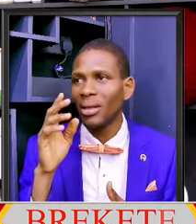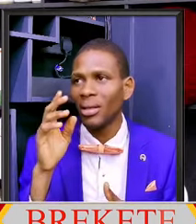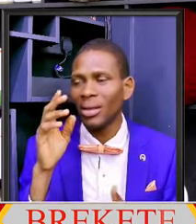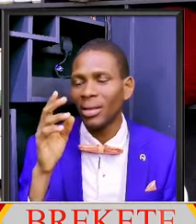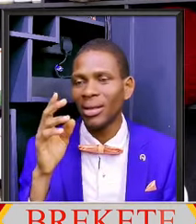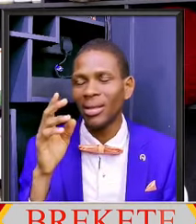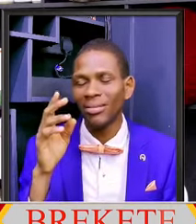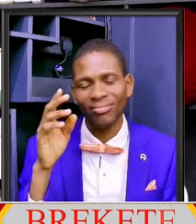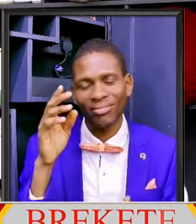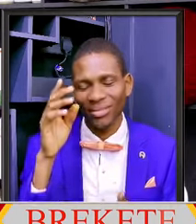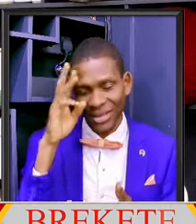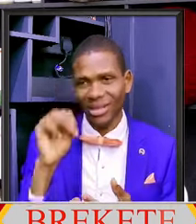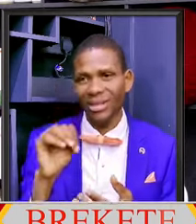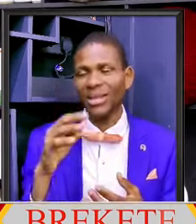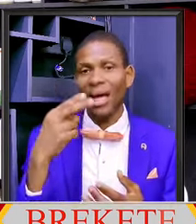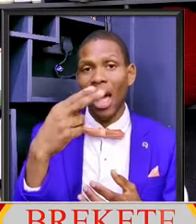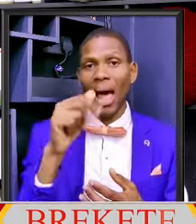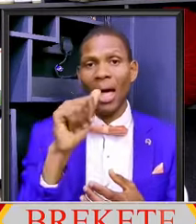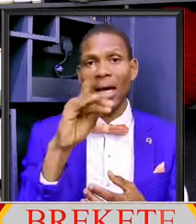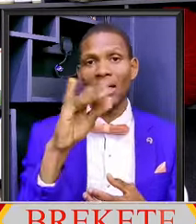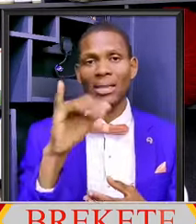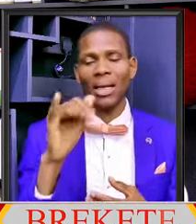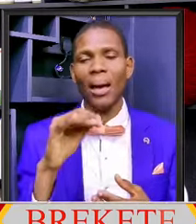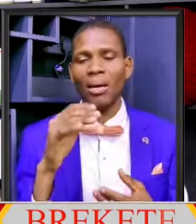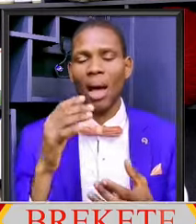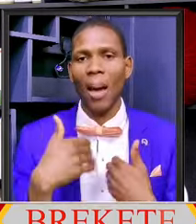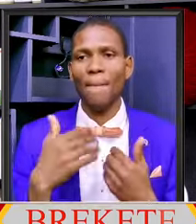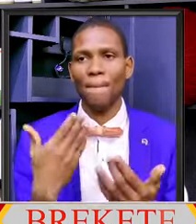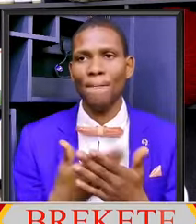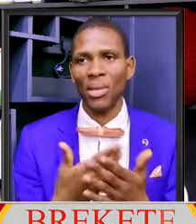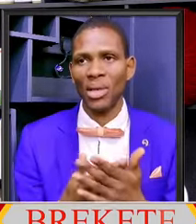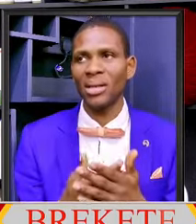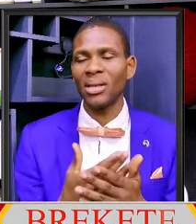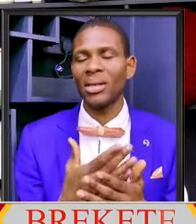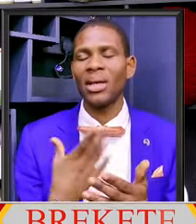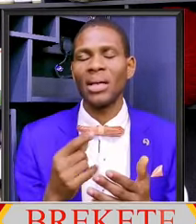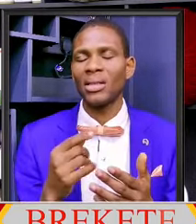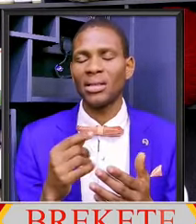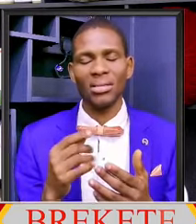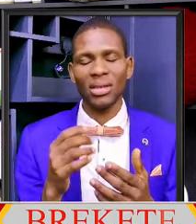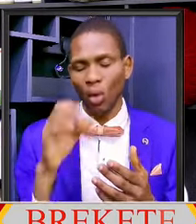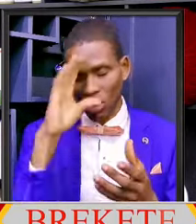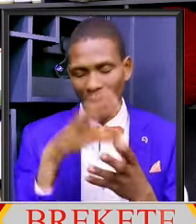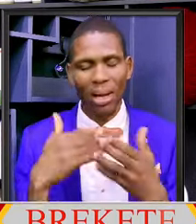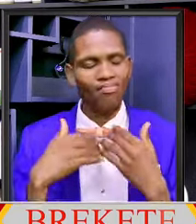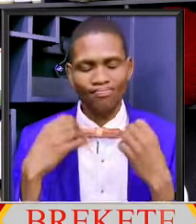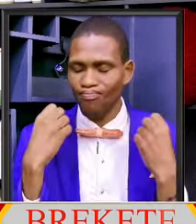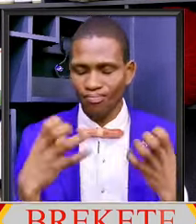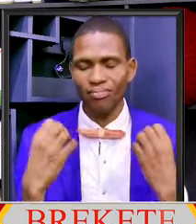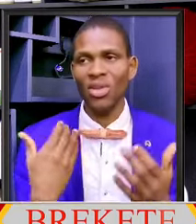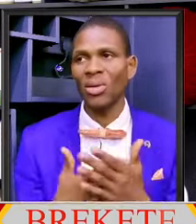Haji, I get money. The husband died, leave. Now, multi-billionaire.